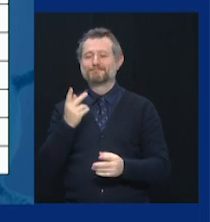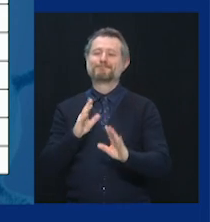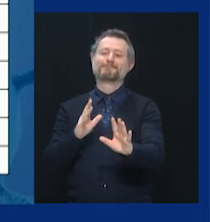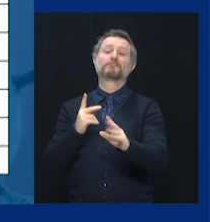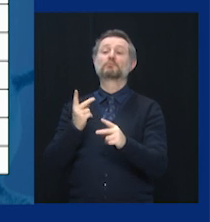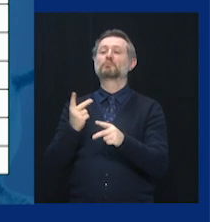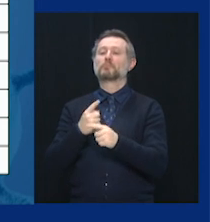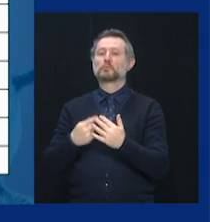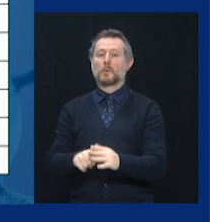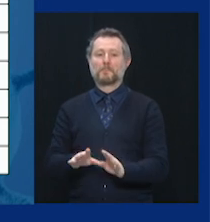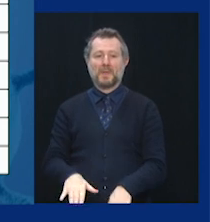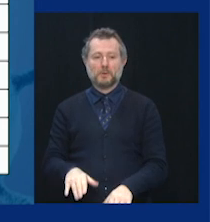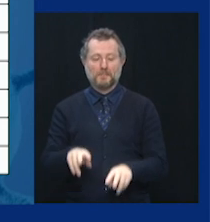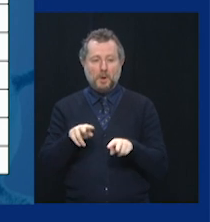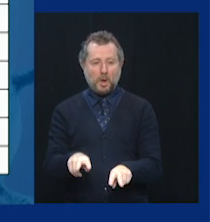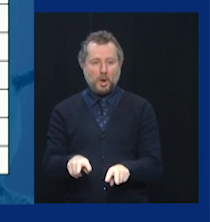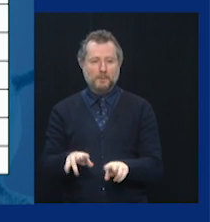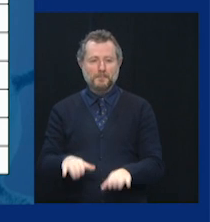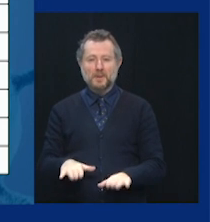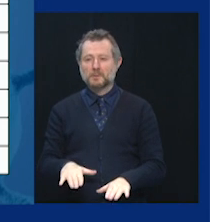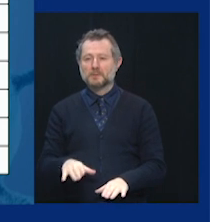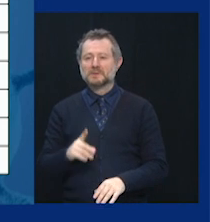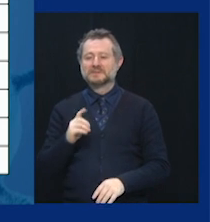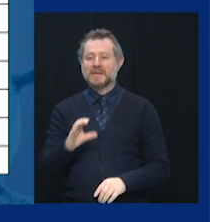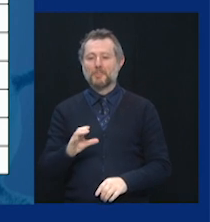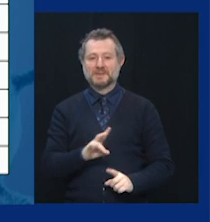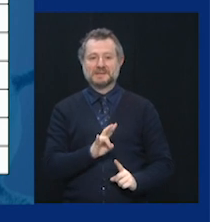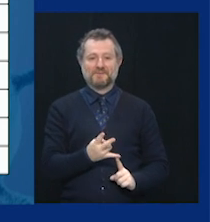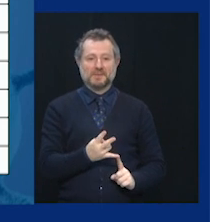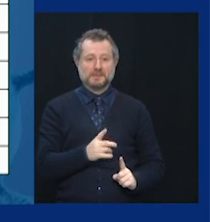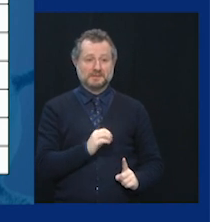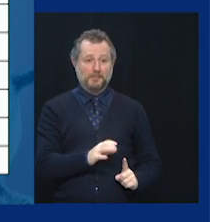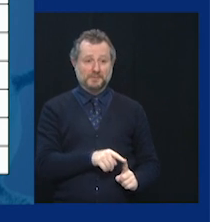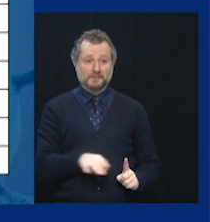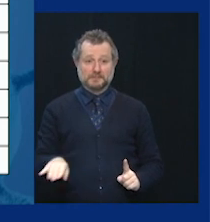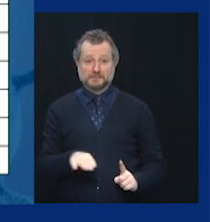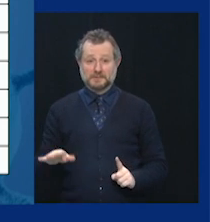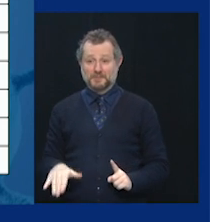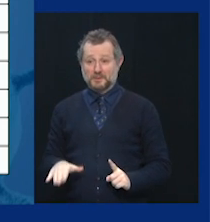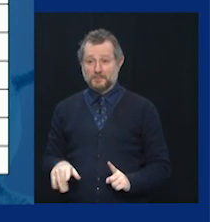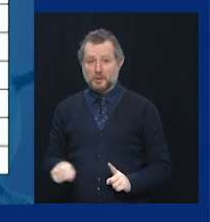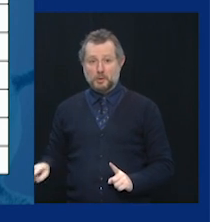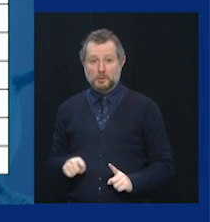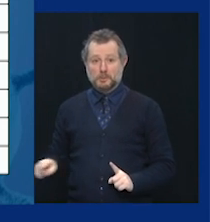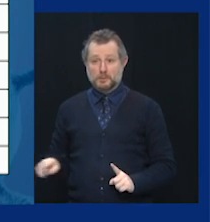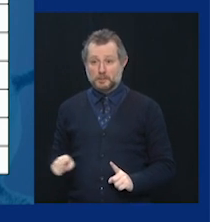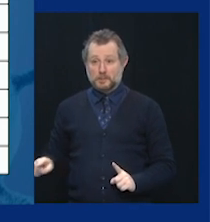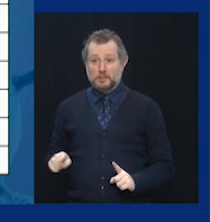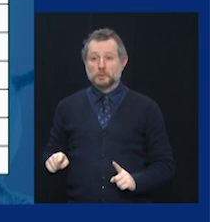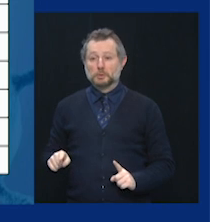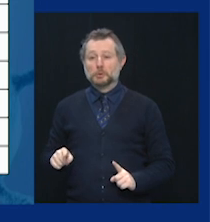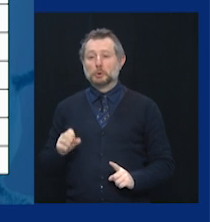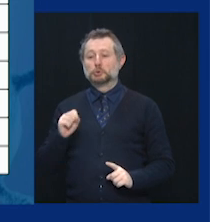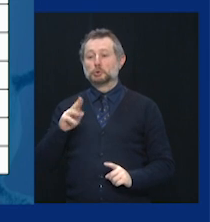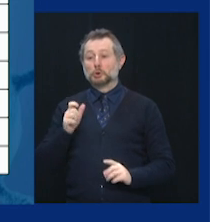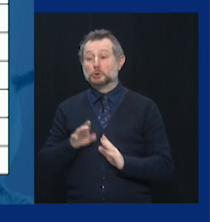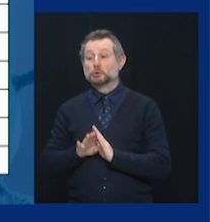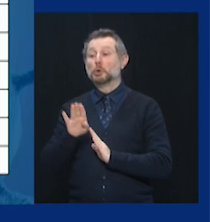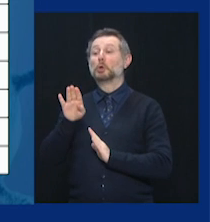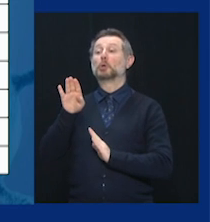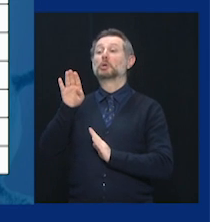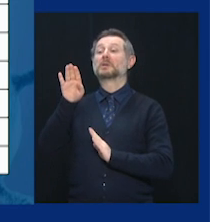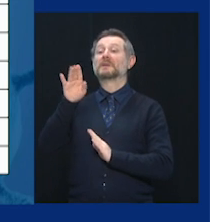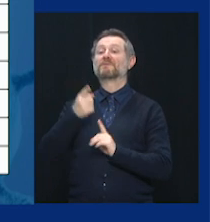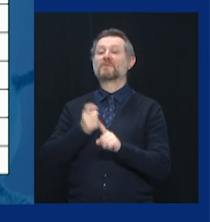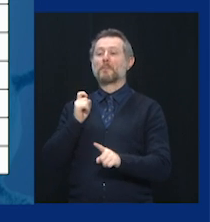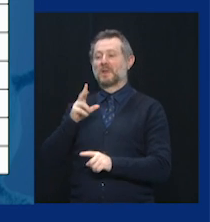December 7th. December 7th is when you start to deal with the surge from Thanksgiving.